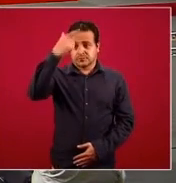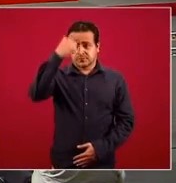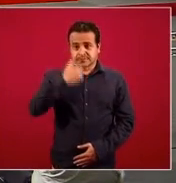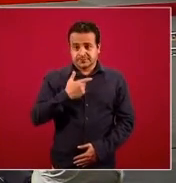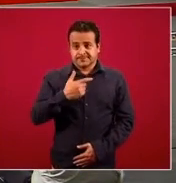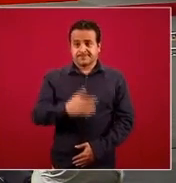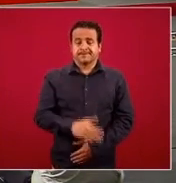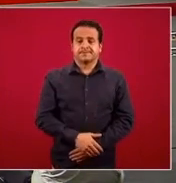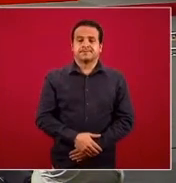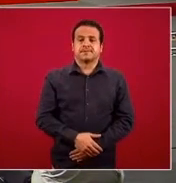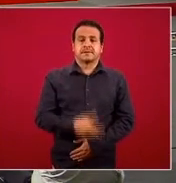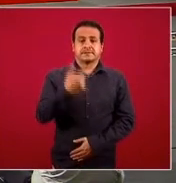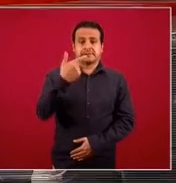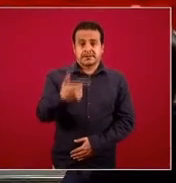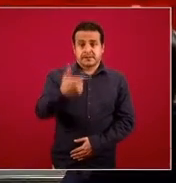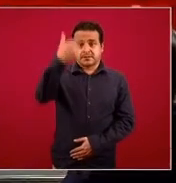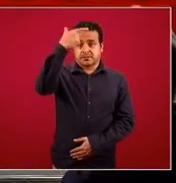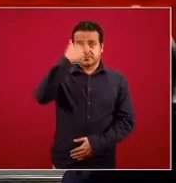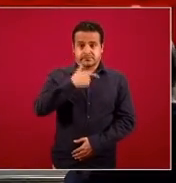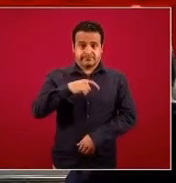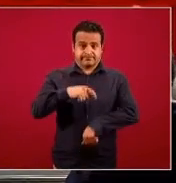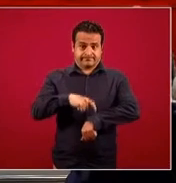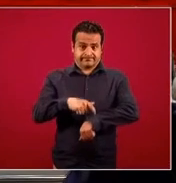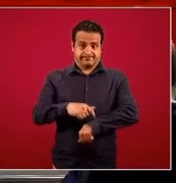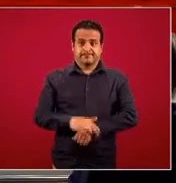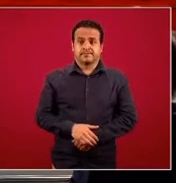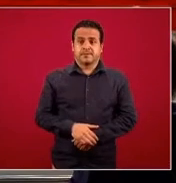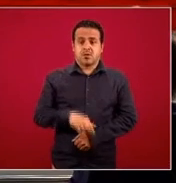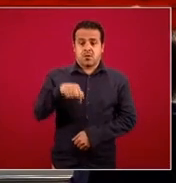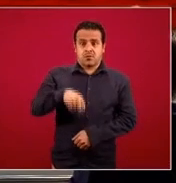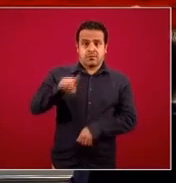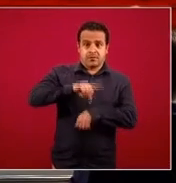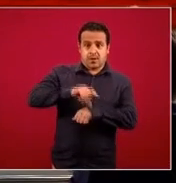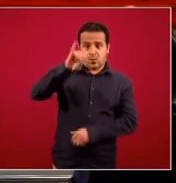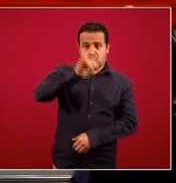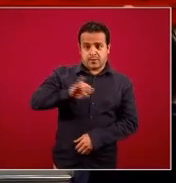Good evening. Is 19 hours with 1 minute of